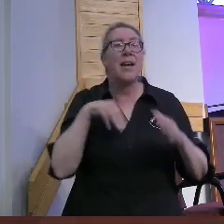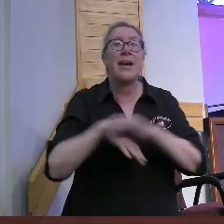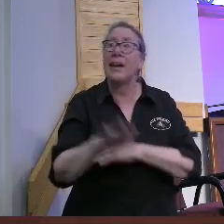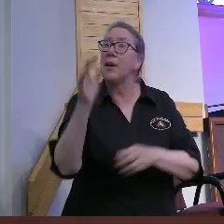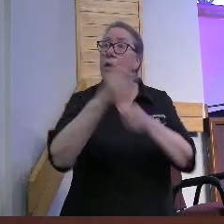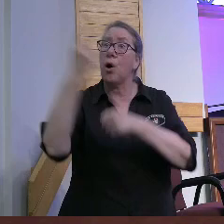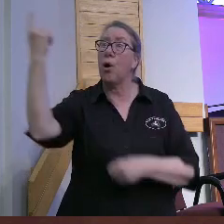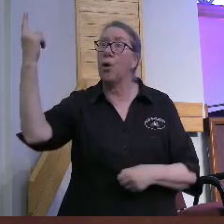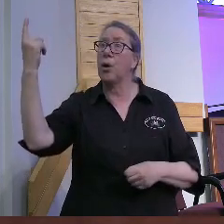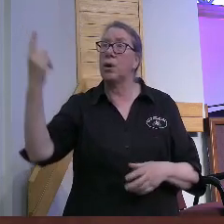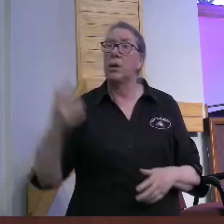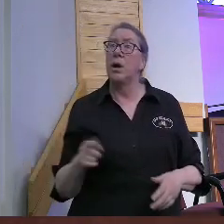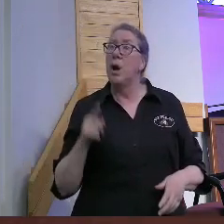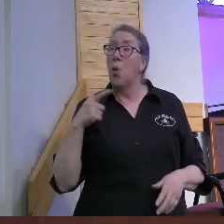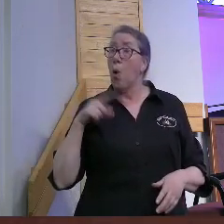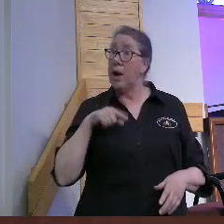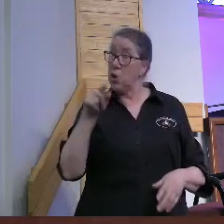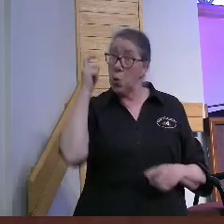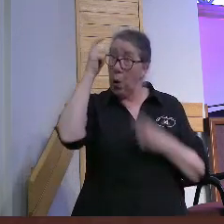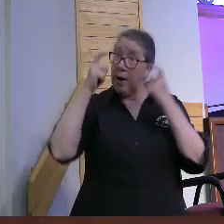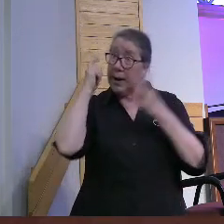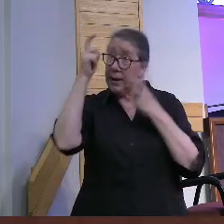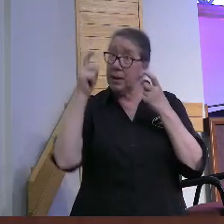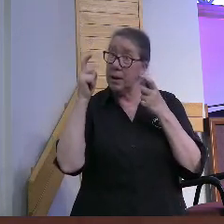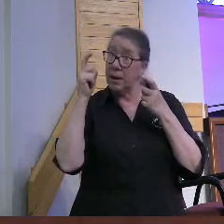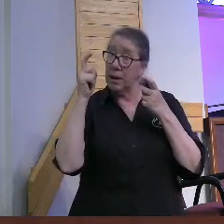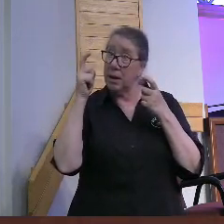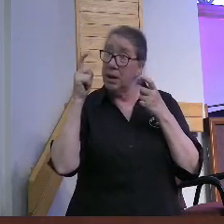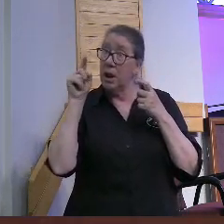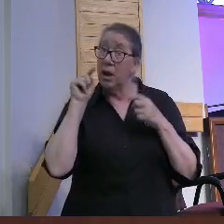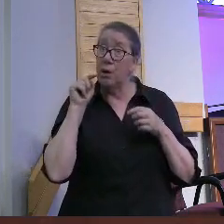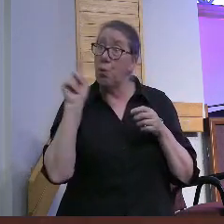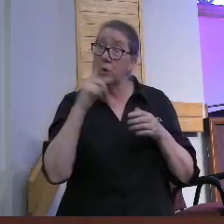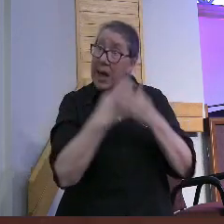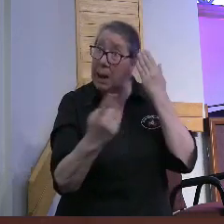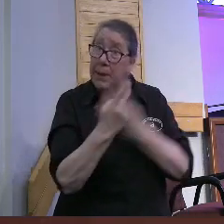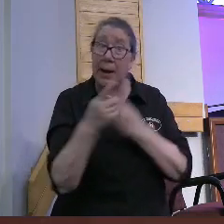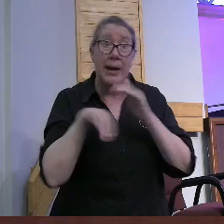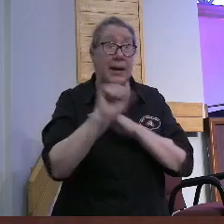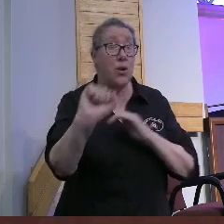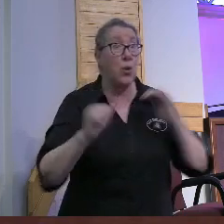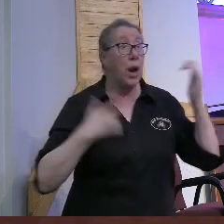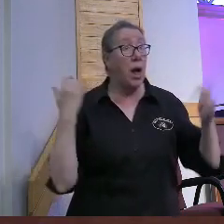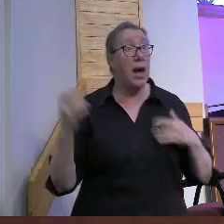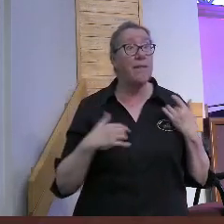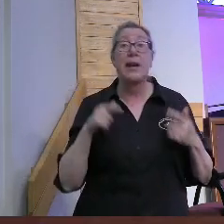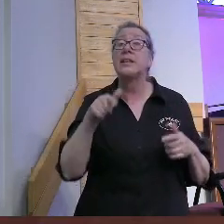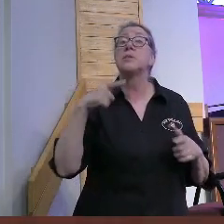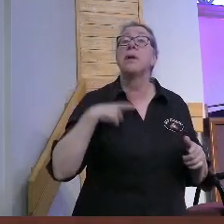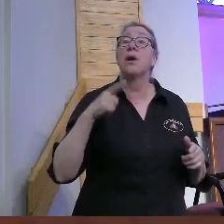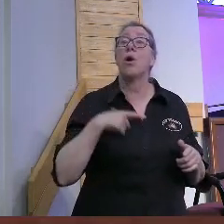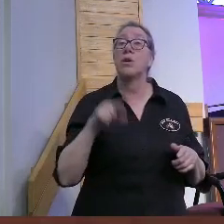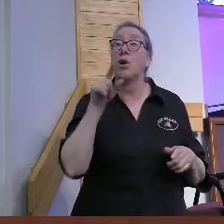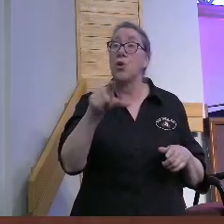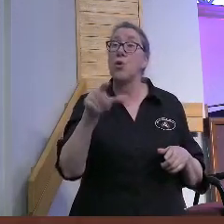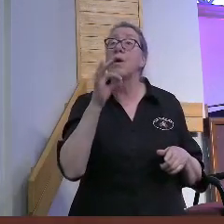worried about your circumstances and the reason why is because you've got a little faith. And when you